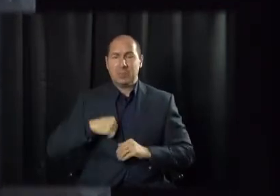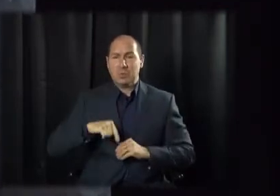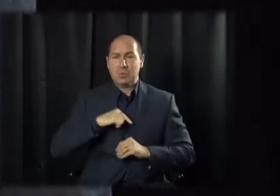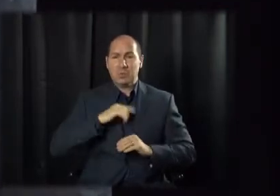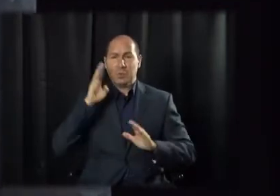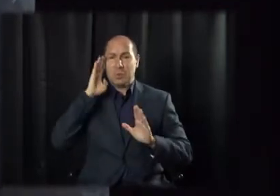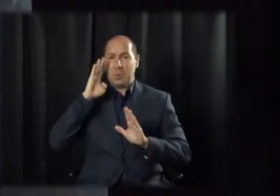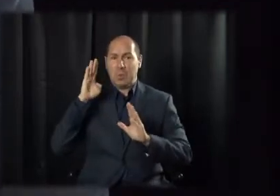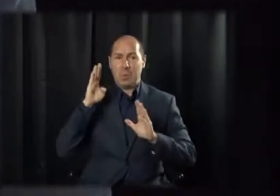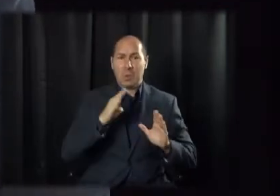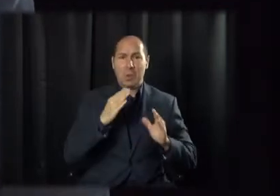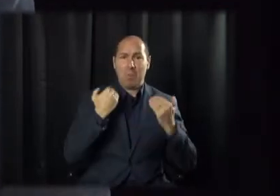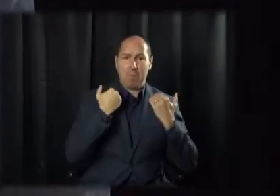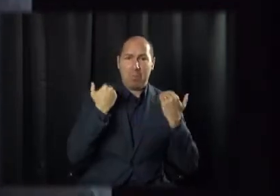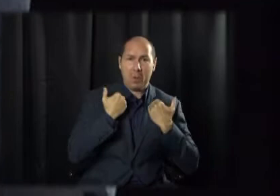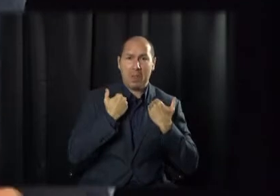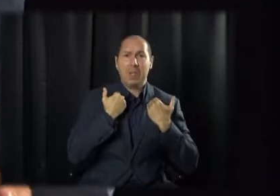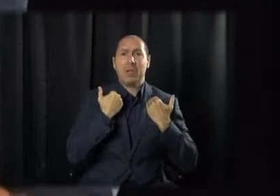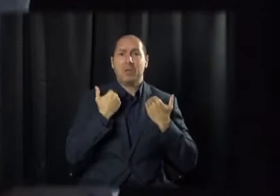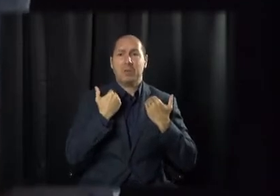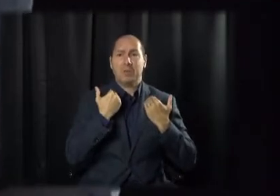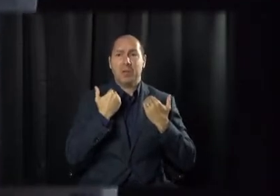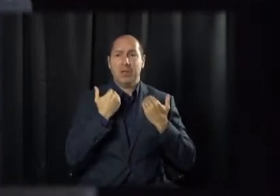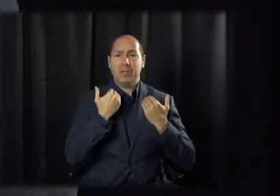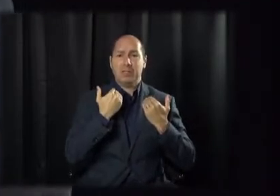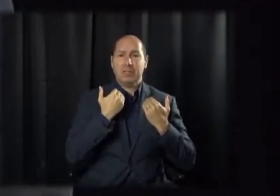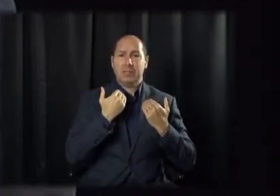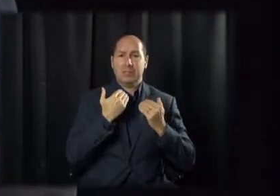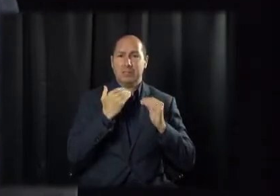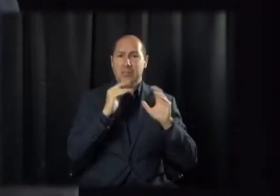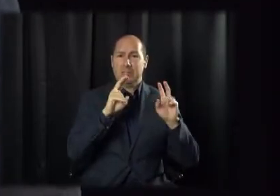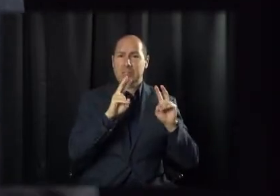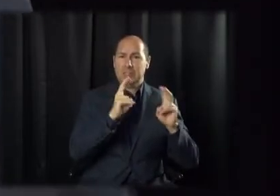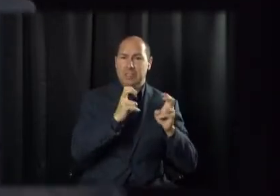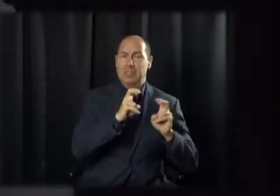bankruptcy and ending Title III as the goal, and that we would not